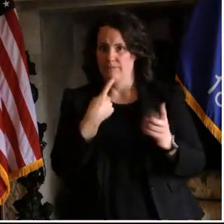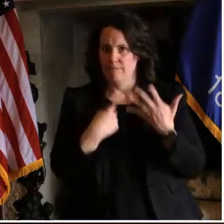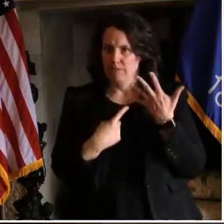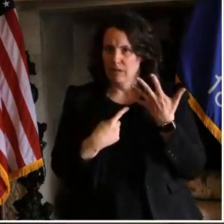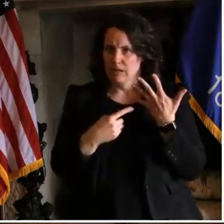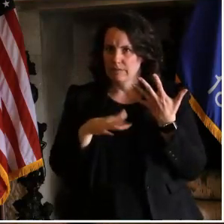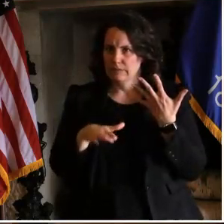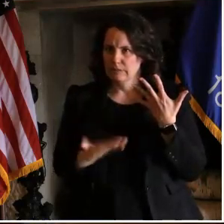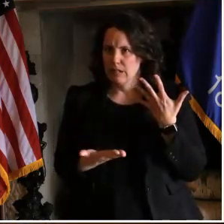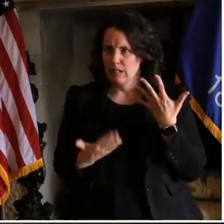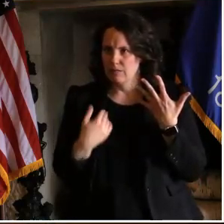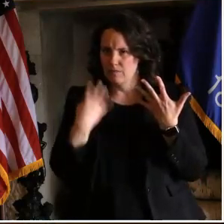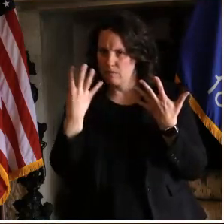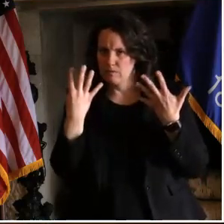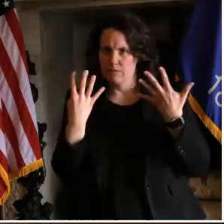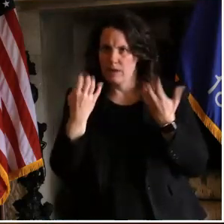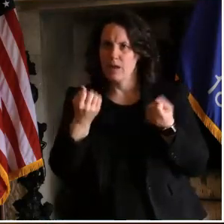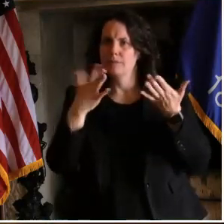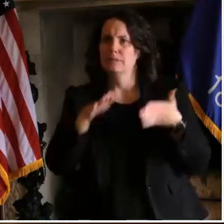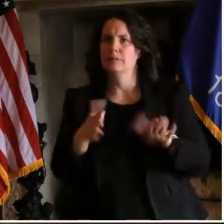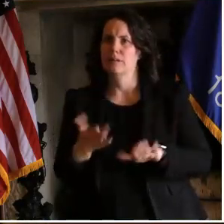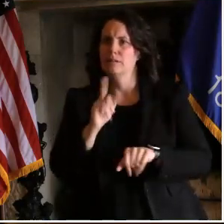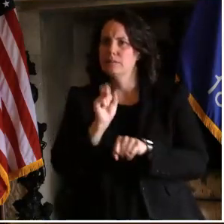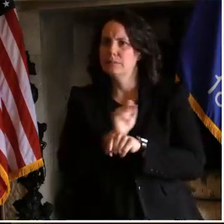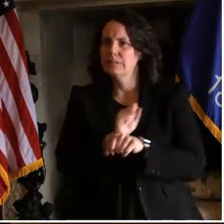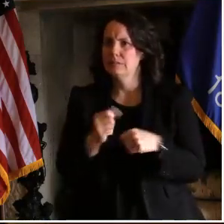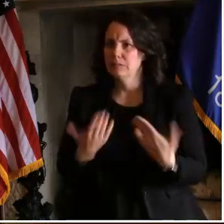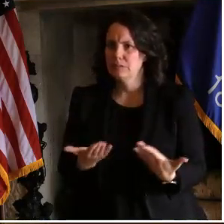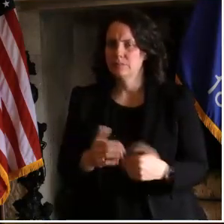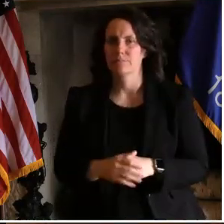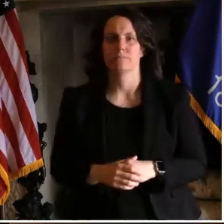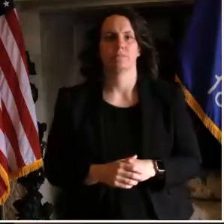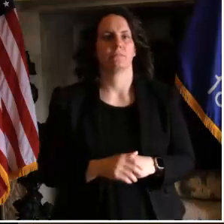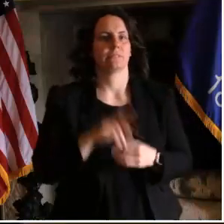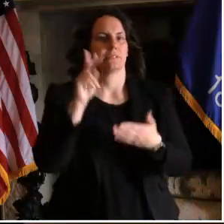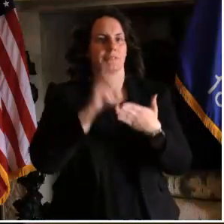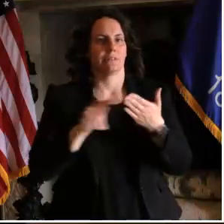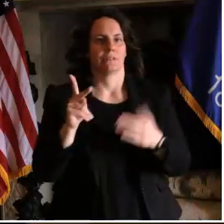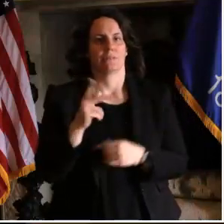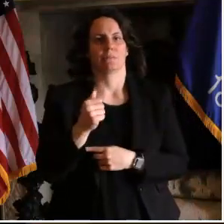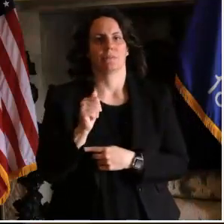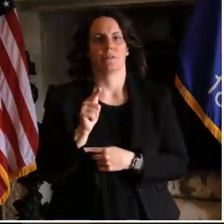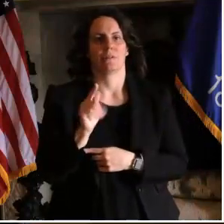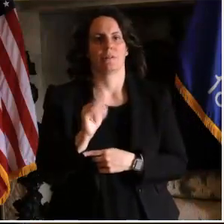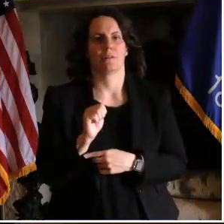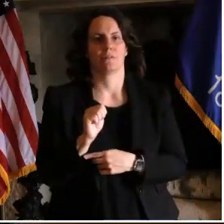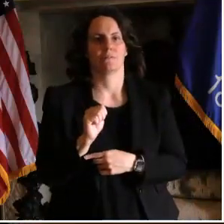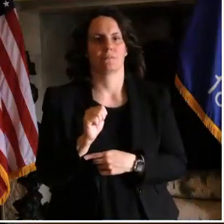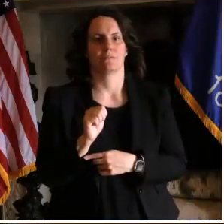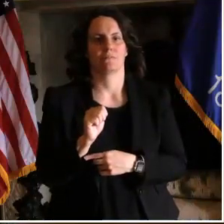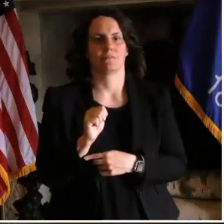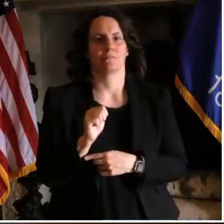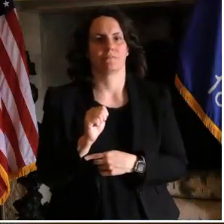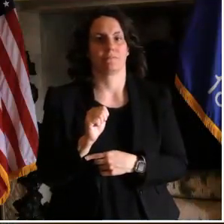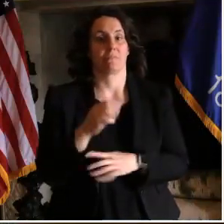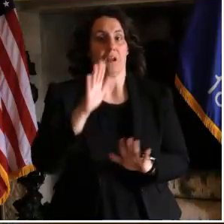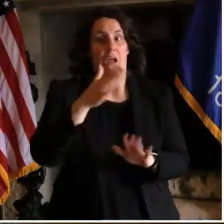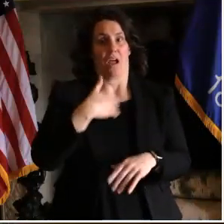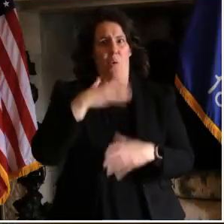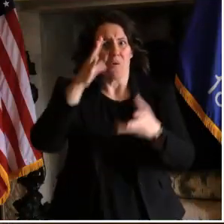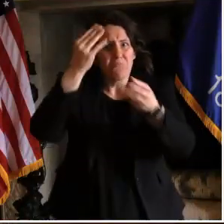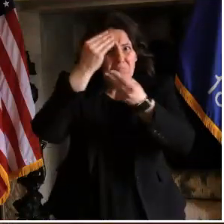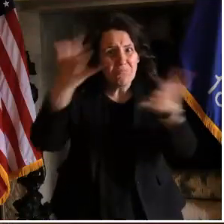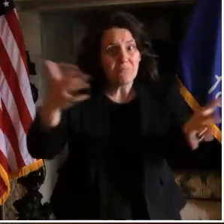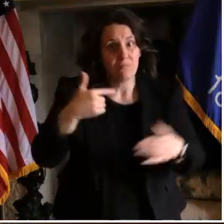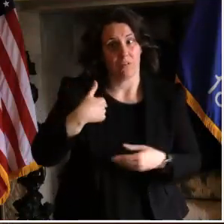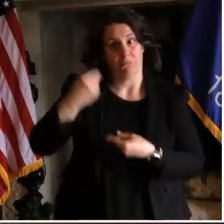or 5 deaths? We absolutely will. I was given the number 4, but I assume our website